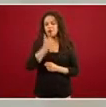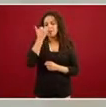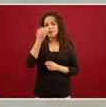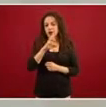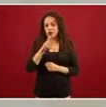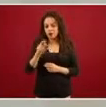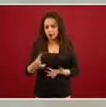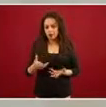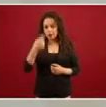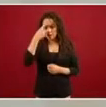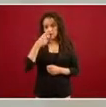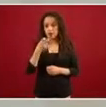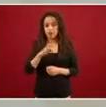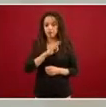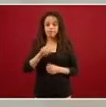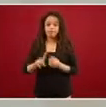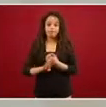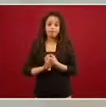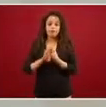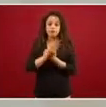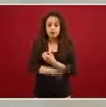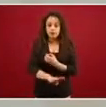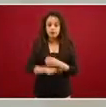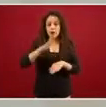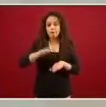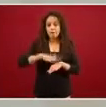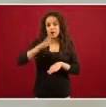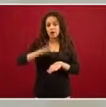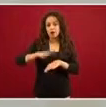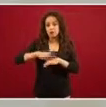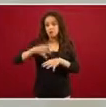confirming that the data is correctly collected,